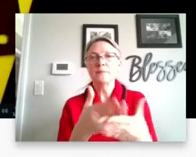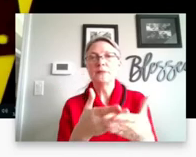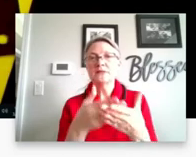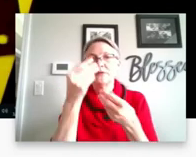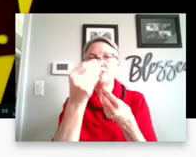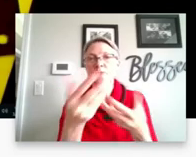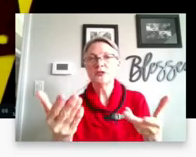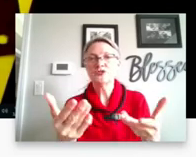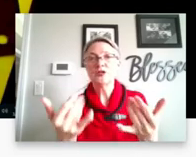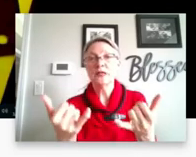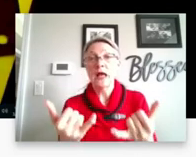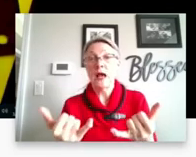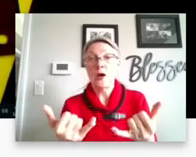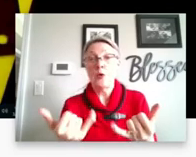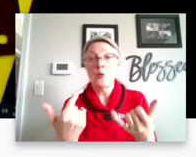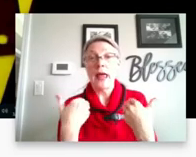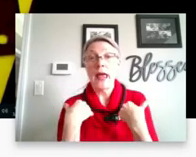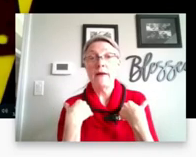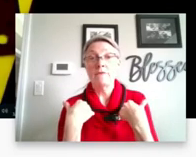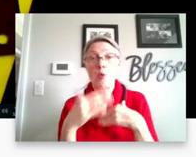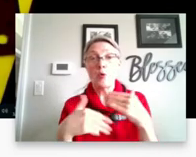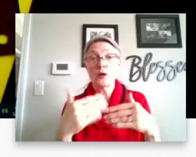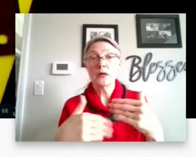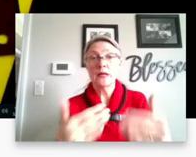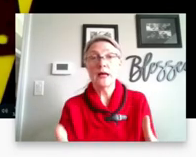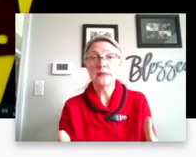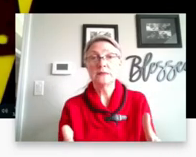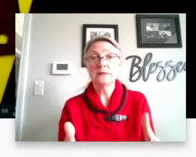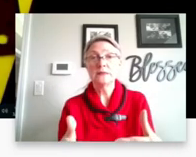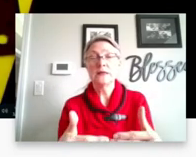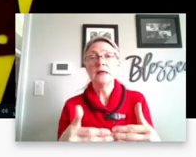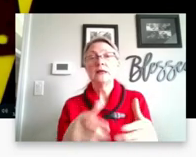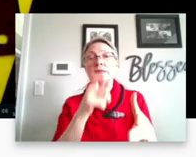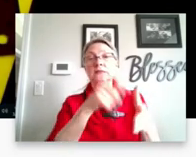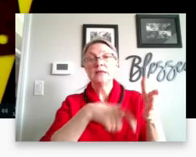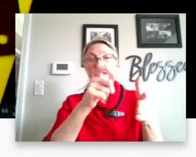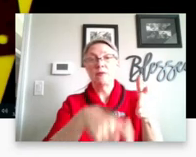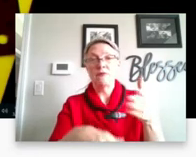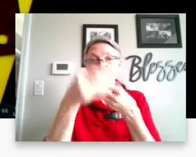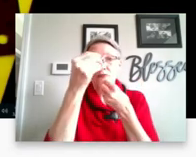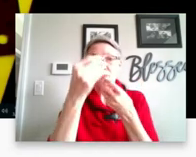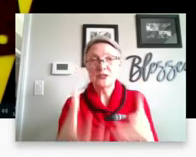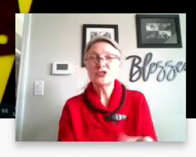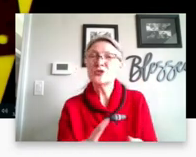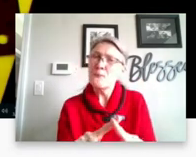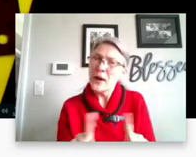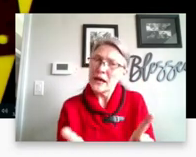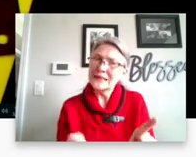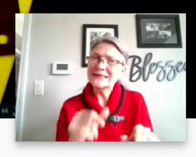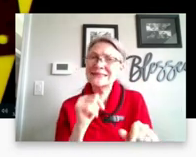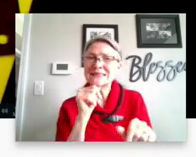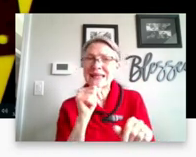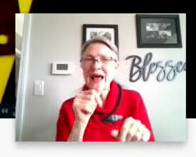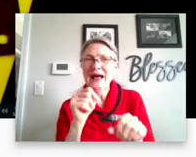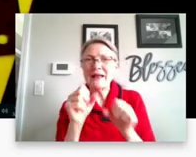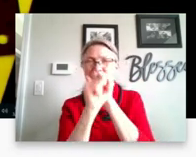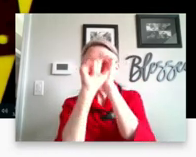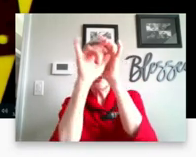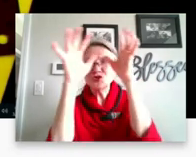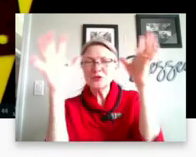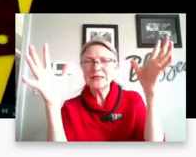now, this is great. We have a really organized table of our information, but it's not visually very easy